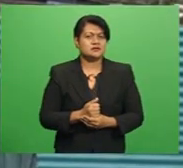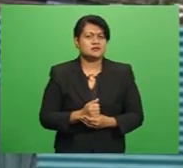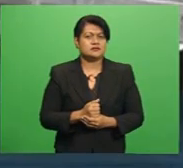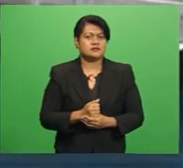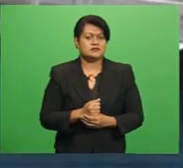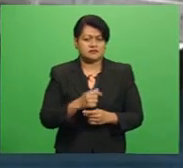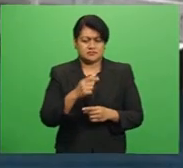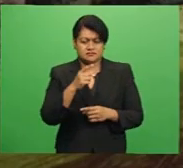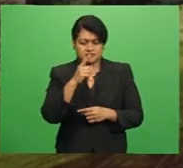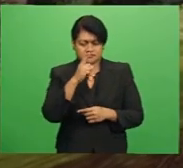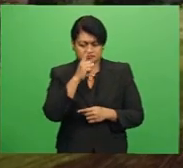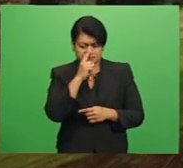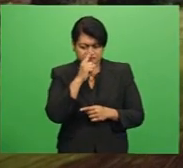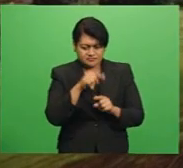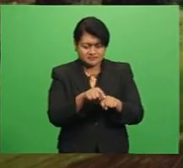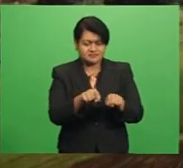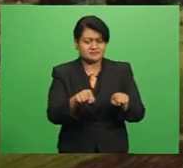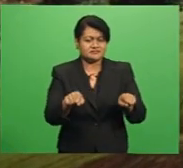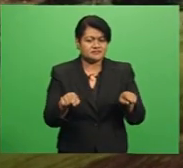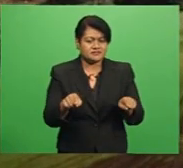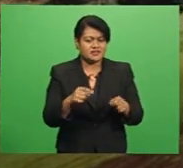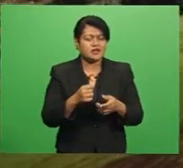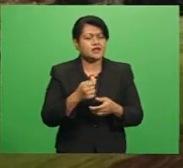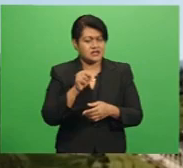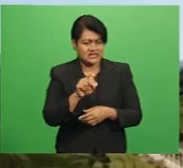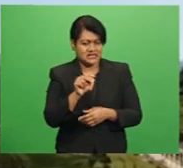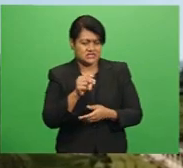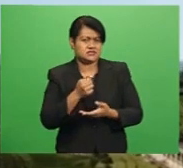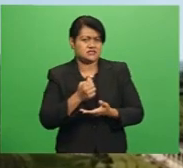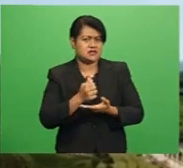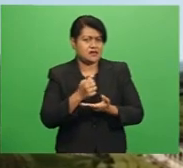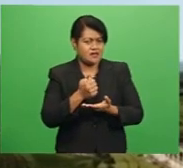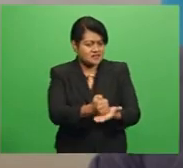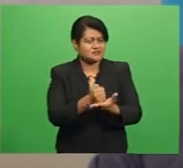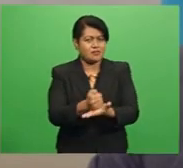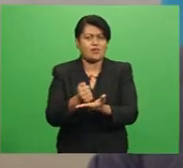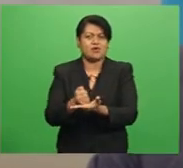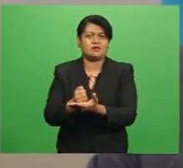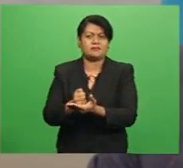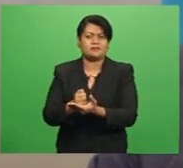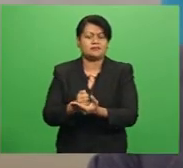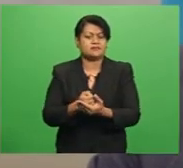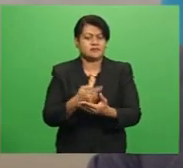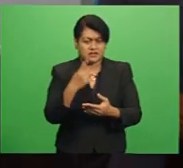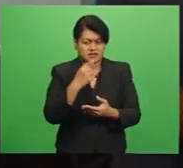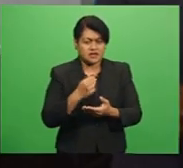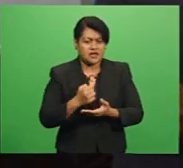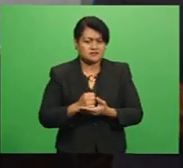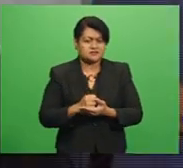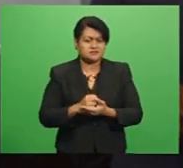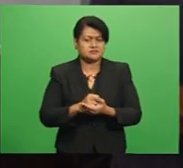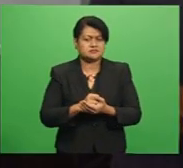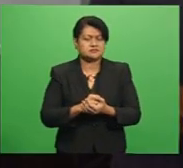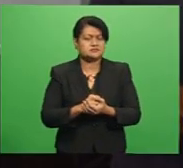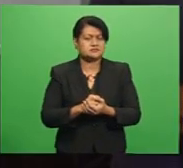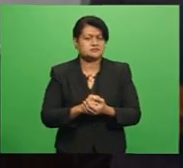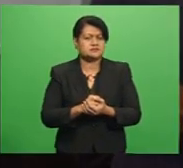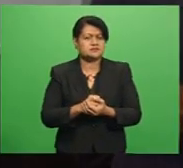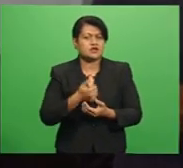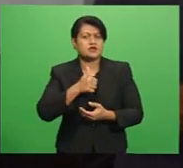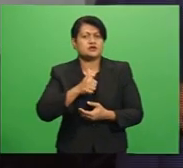public infrastructure expenses that need to be addressed. This indeed is further strengthening of our bond, not just a